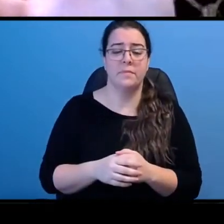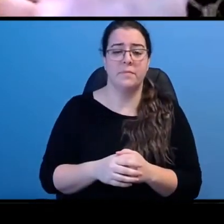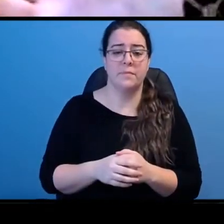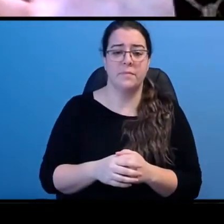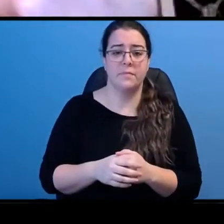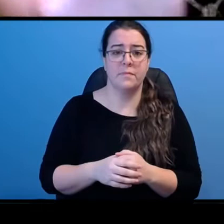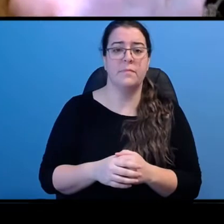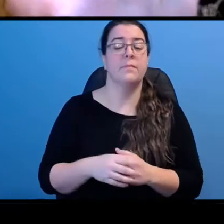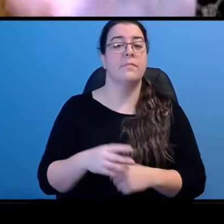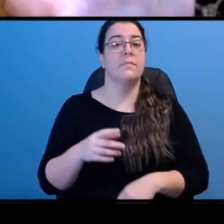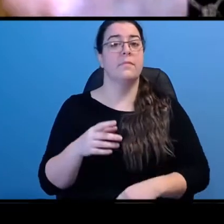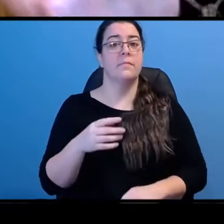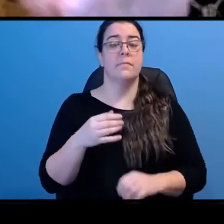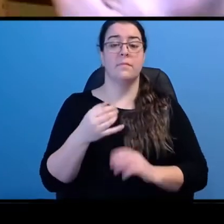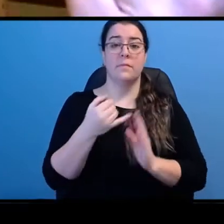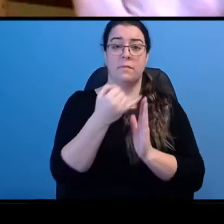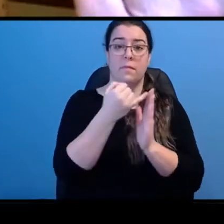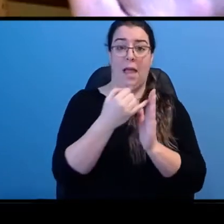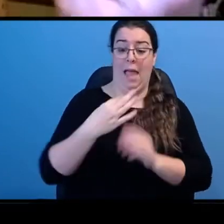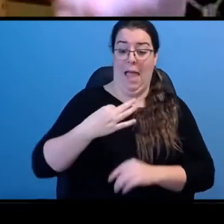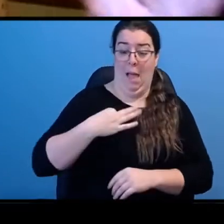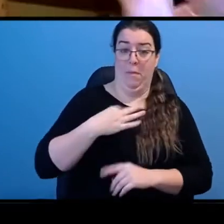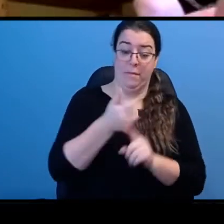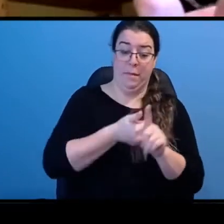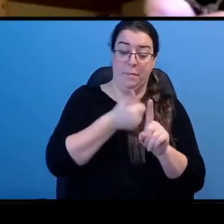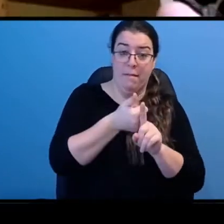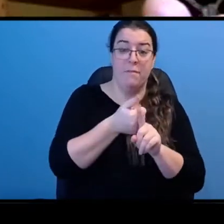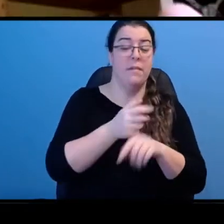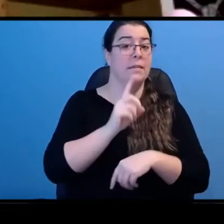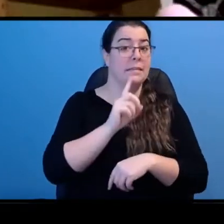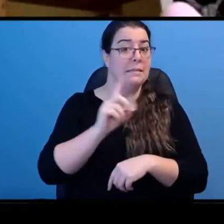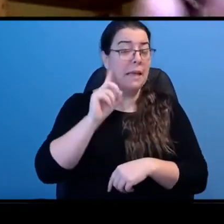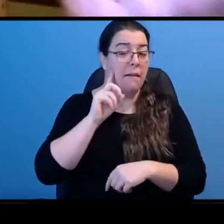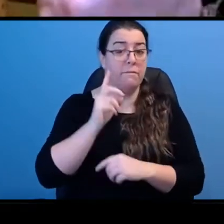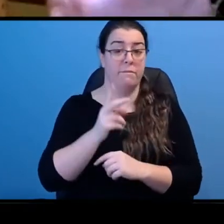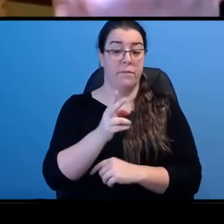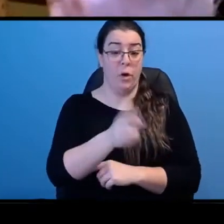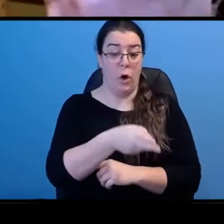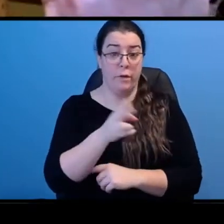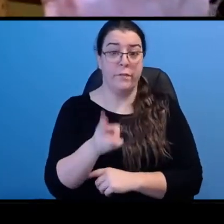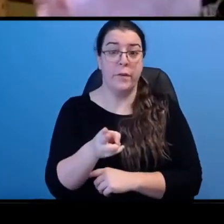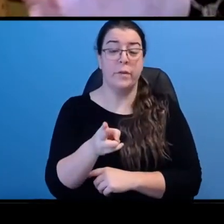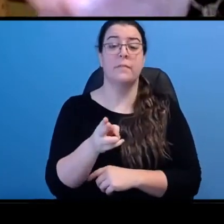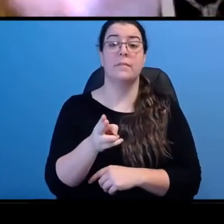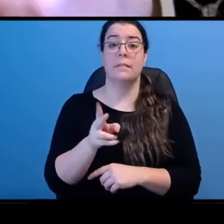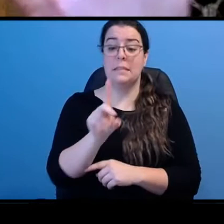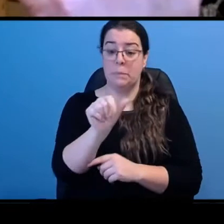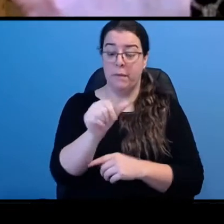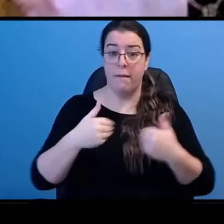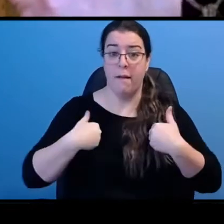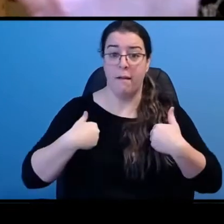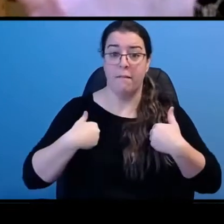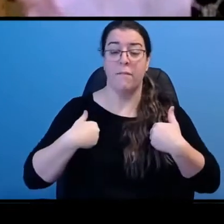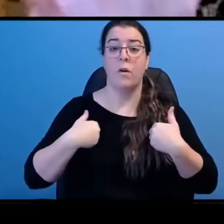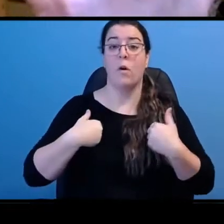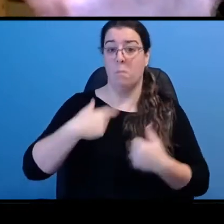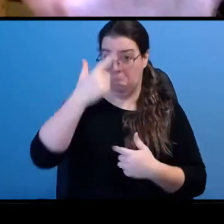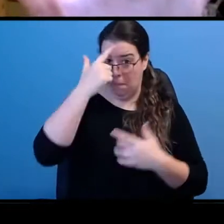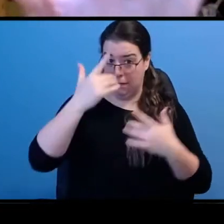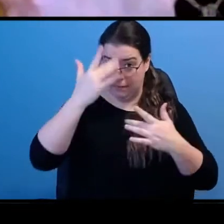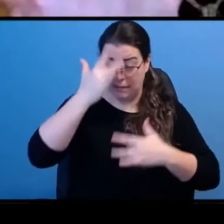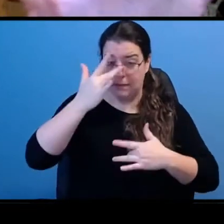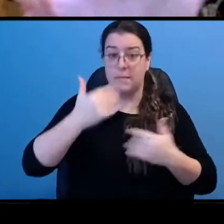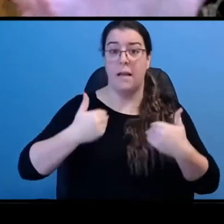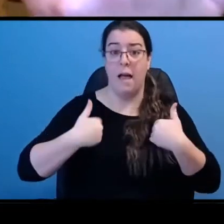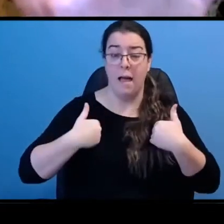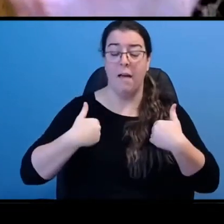who are deaf, hard of hearing, have a disability, or are living with a mental illness, as well as artists who identify as First Nations, Inuit,